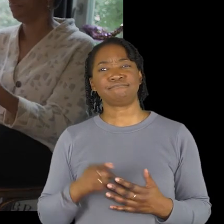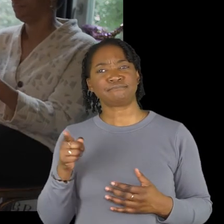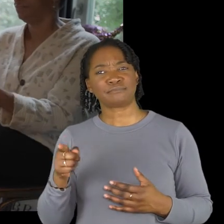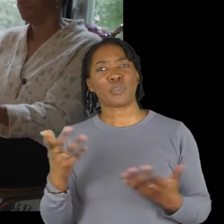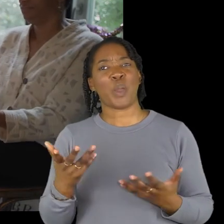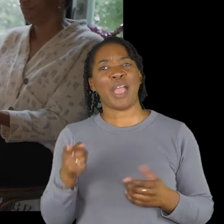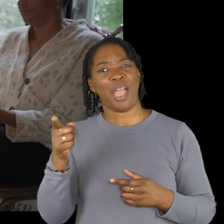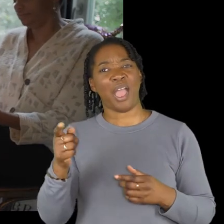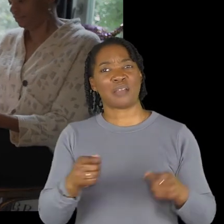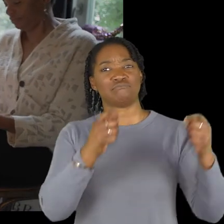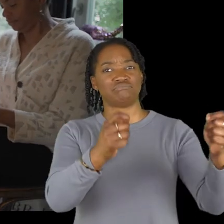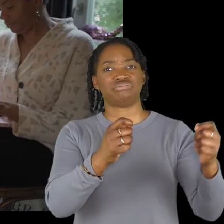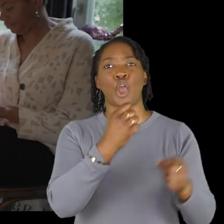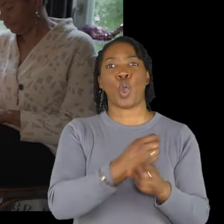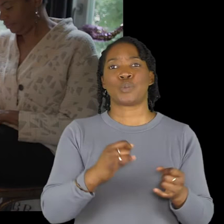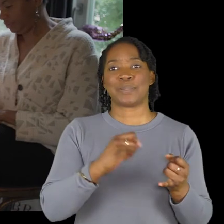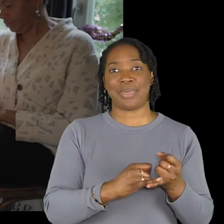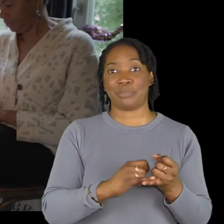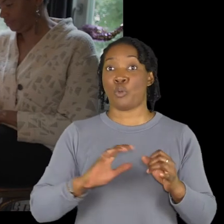at Goldsmiths, but